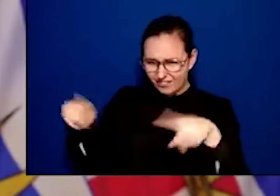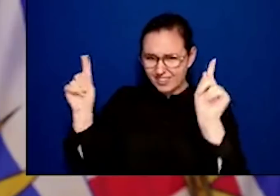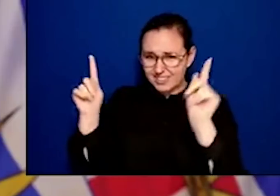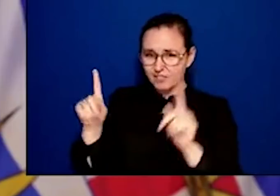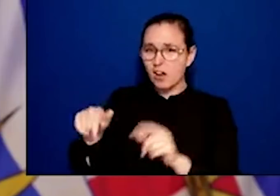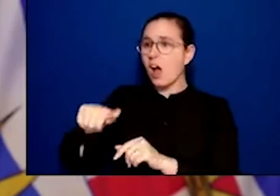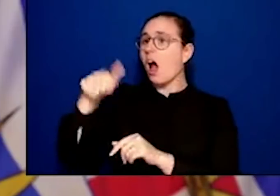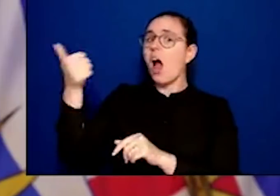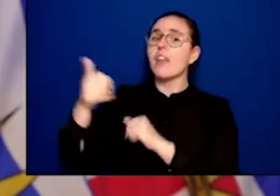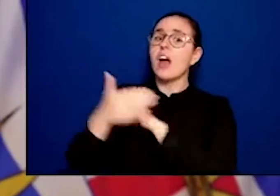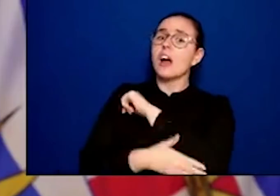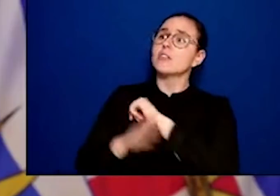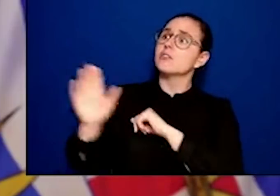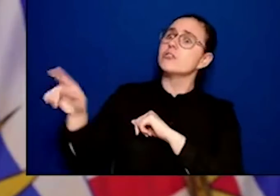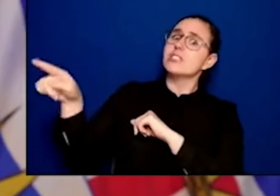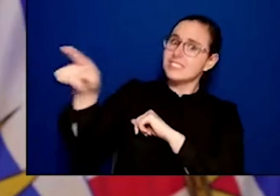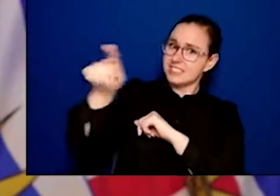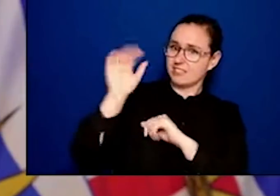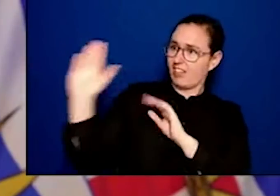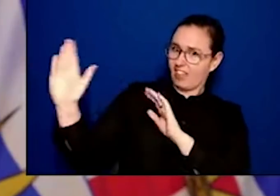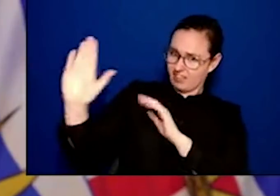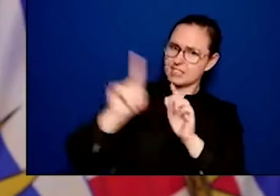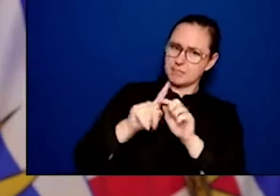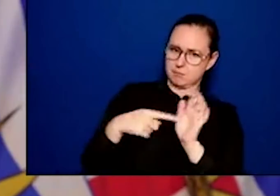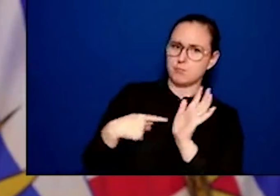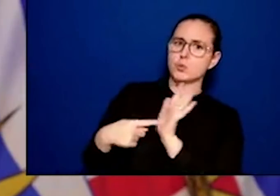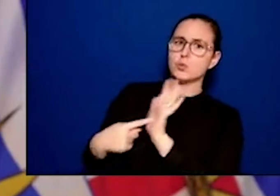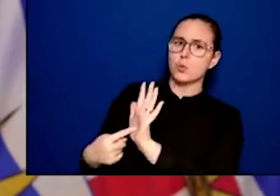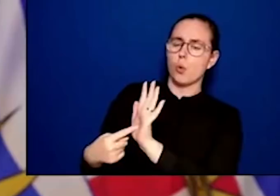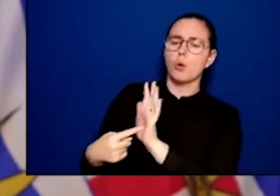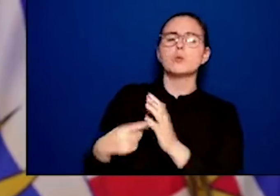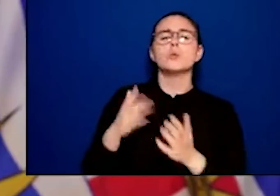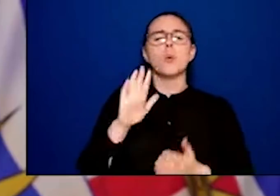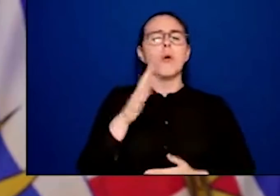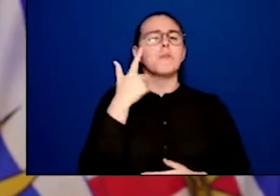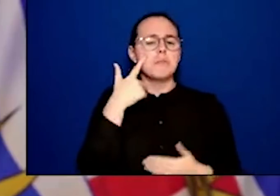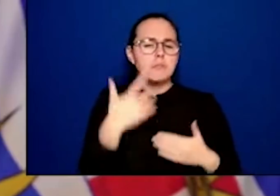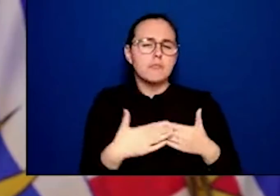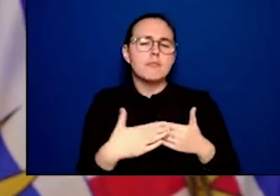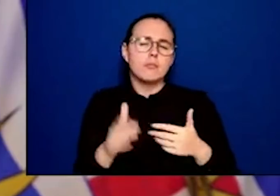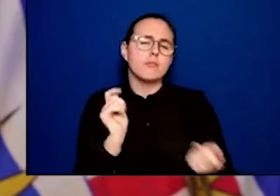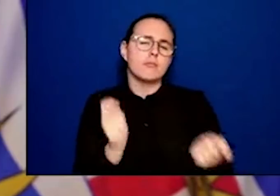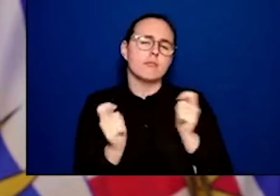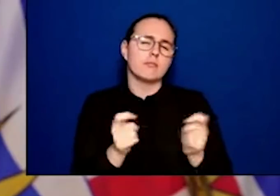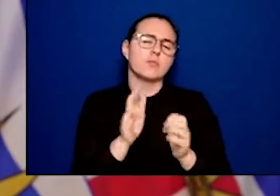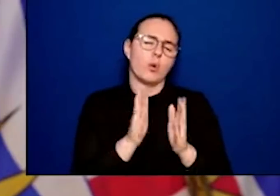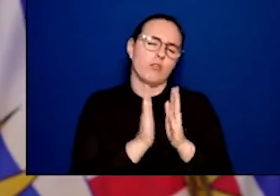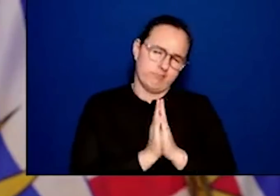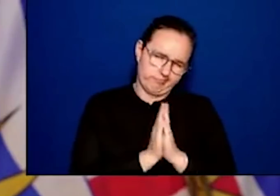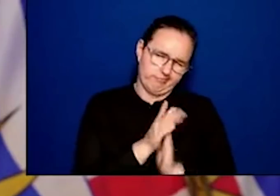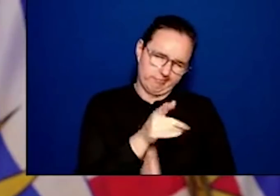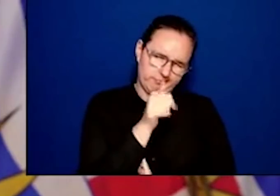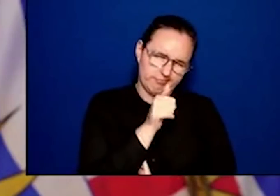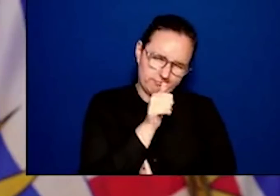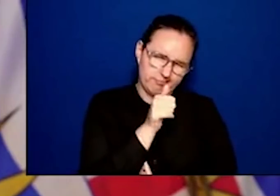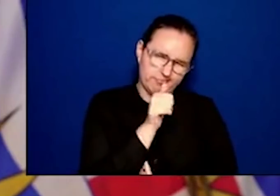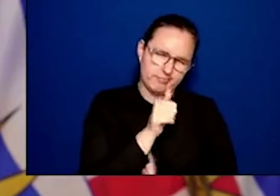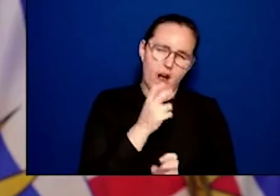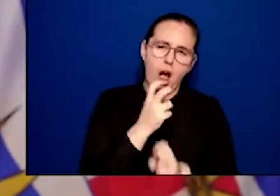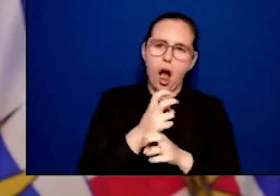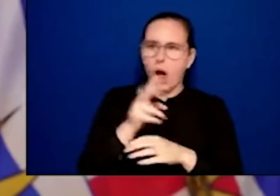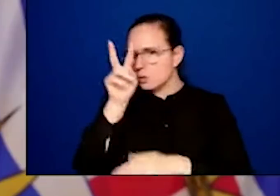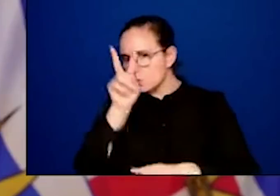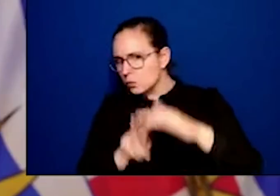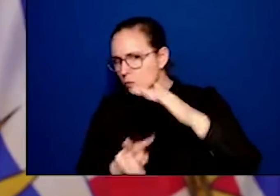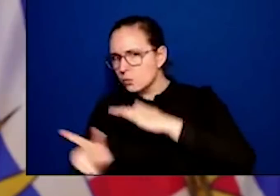please be patient. This is changing rapidly, and we know that we will have updates on this in the coming weeks.